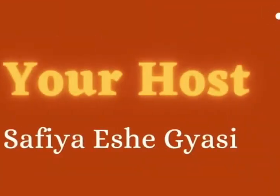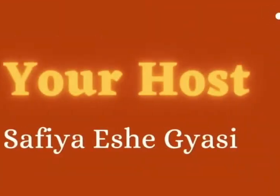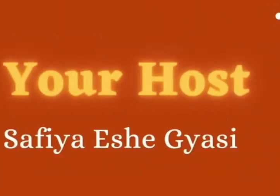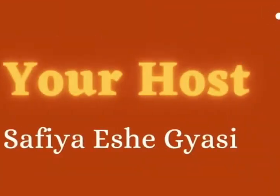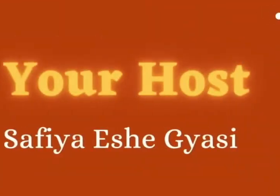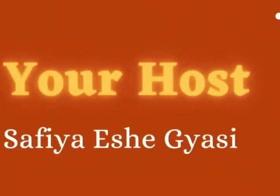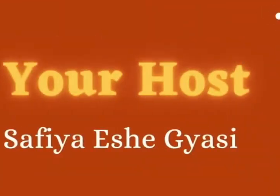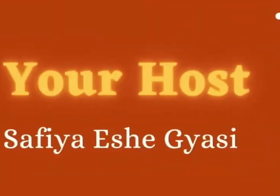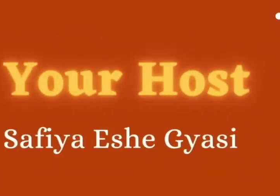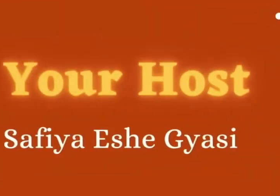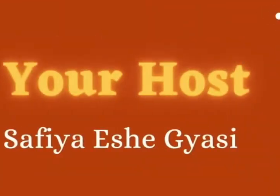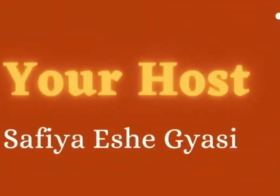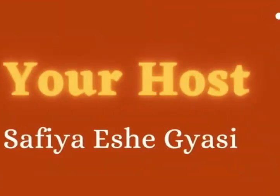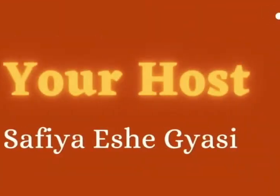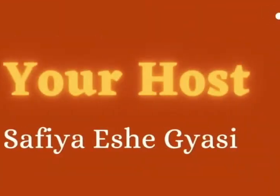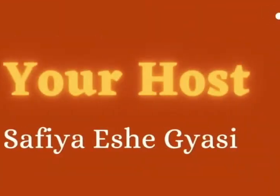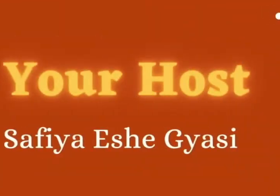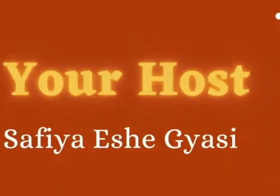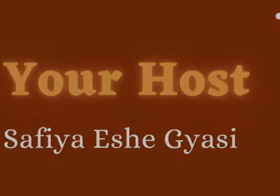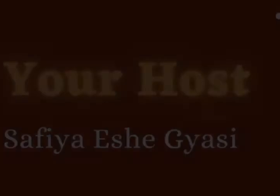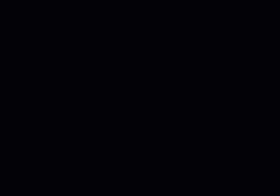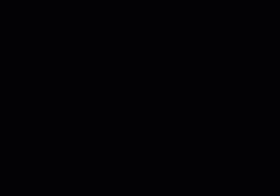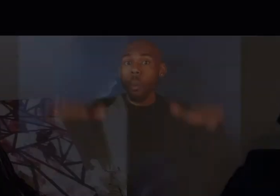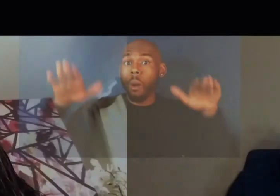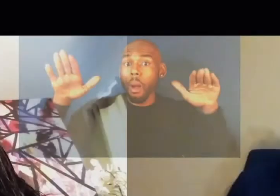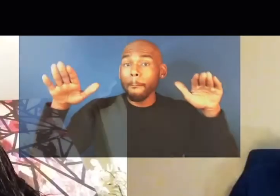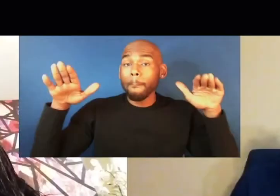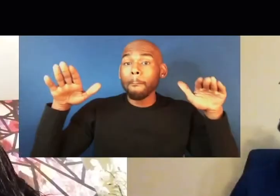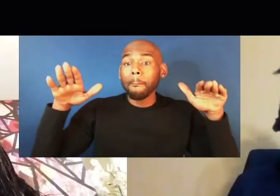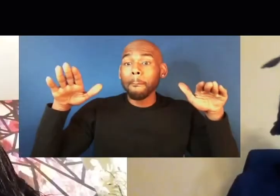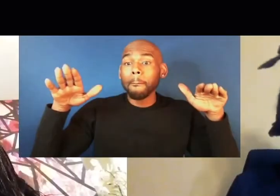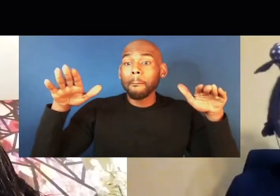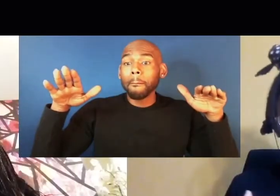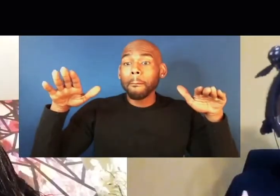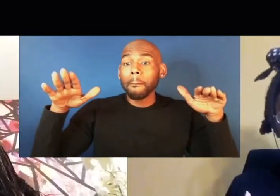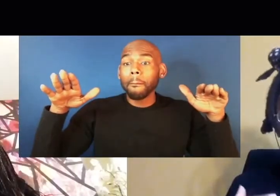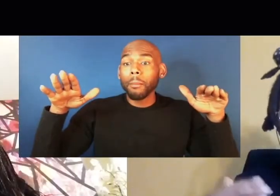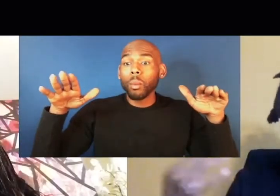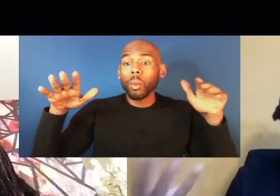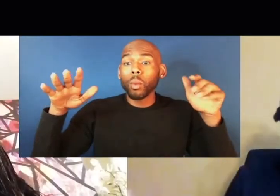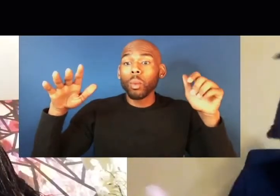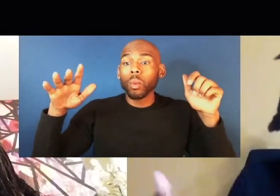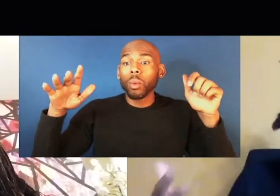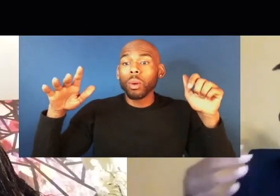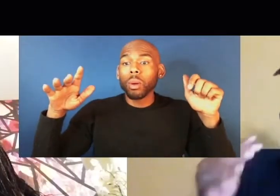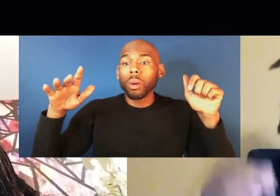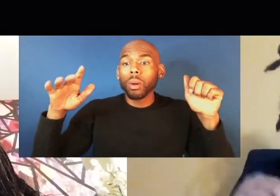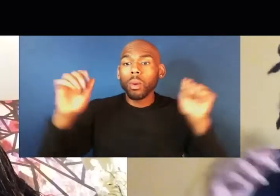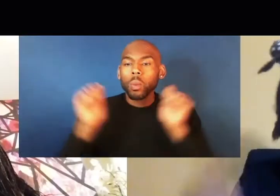your host, Safiya, Eshe, Gyasi. Right. Growing up with an